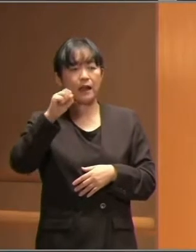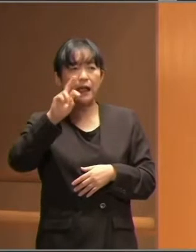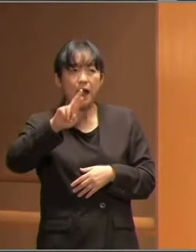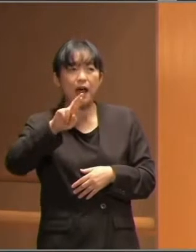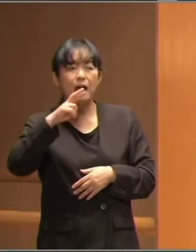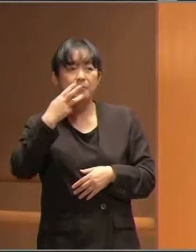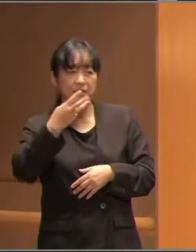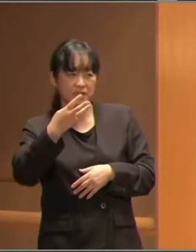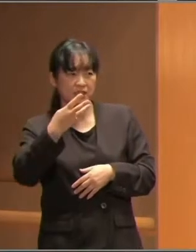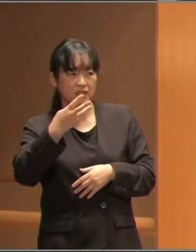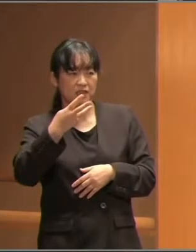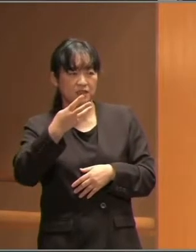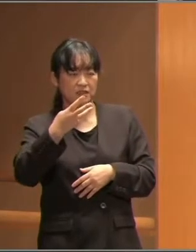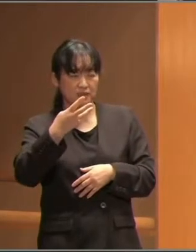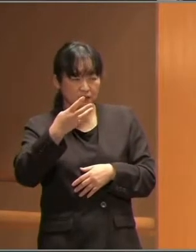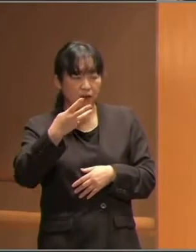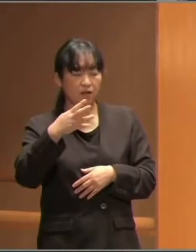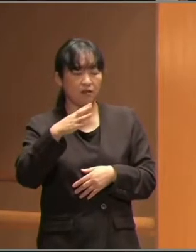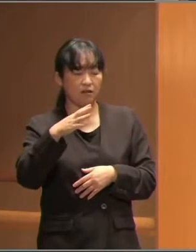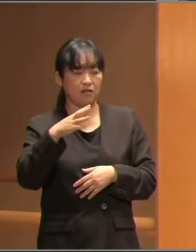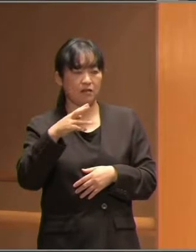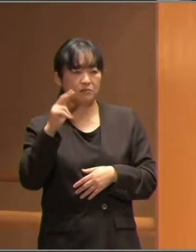inside.